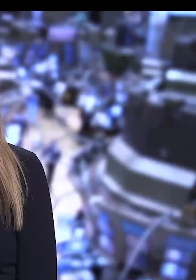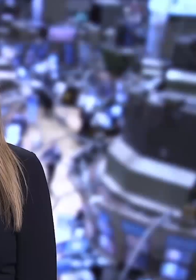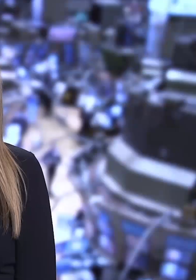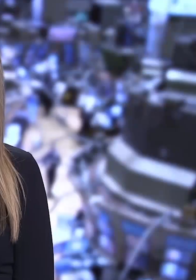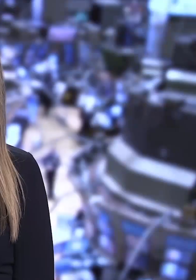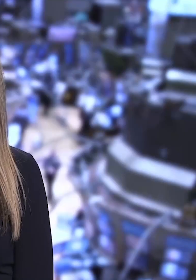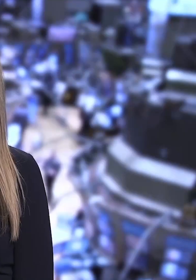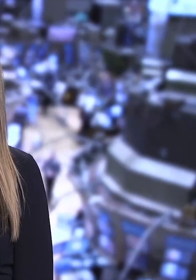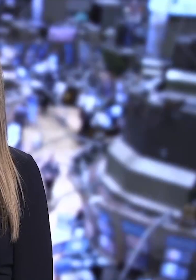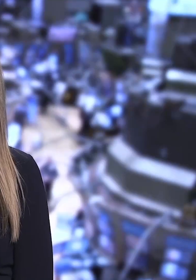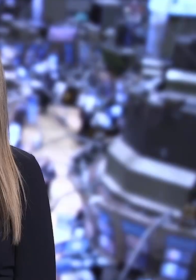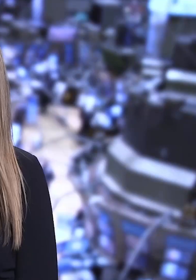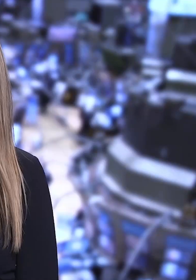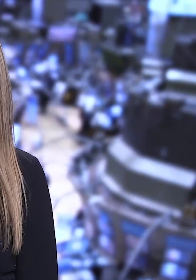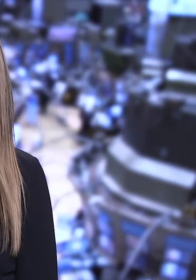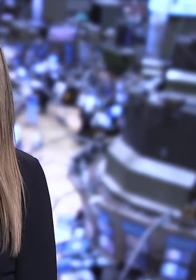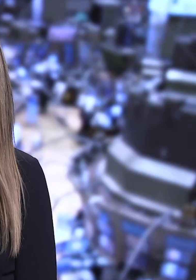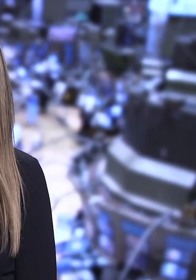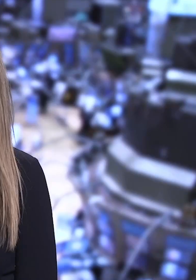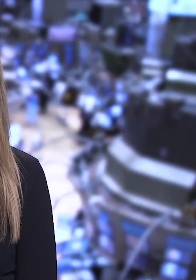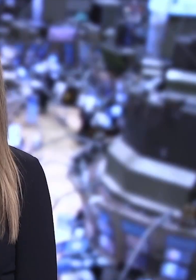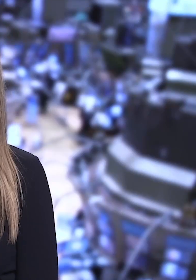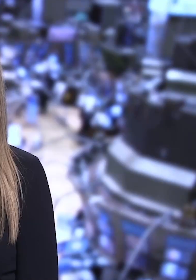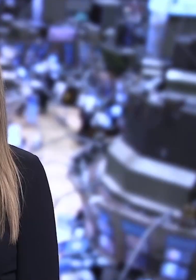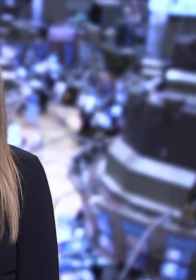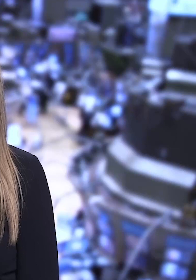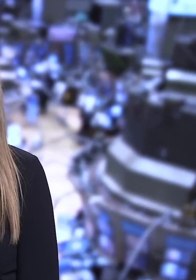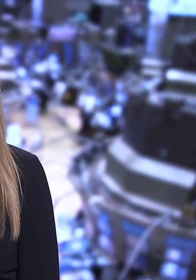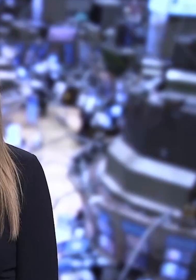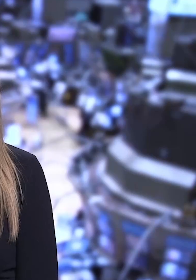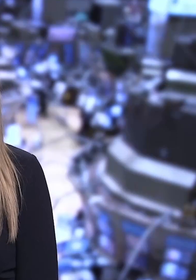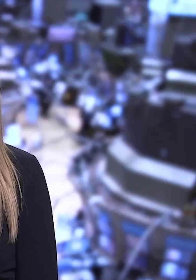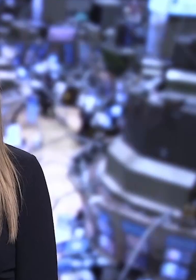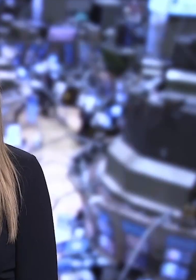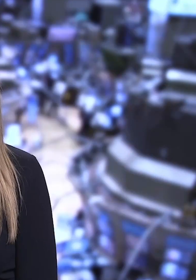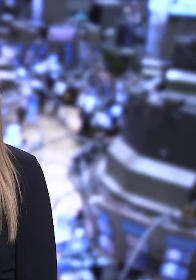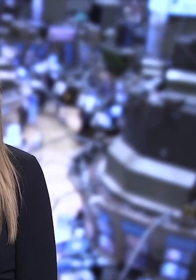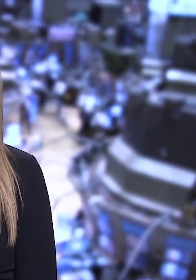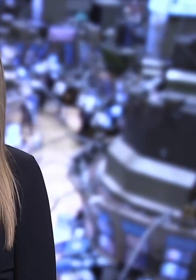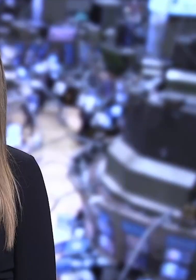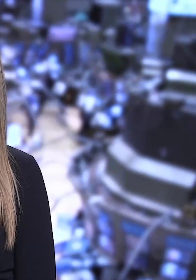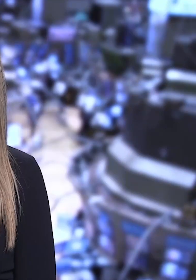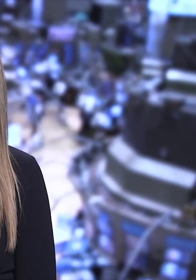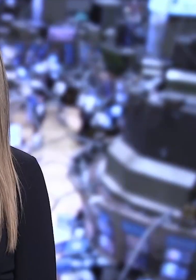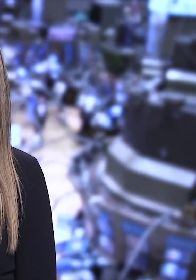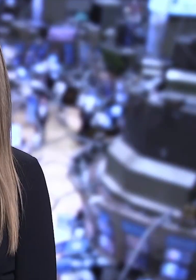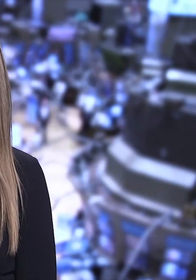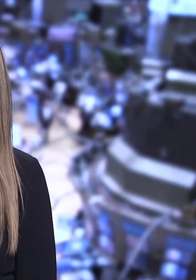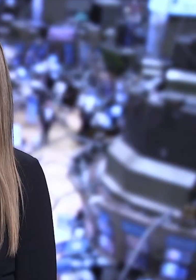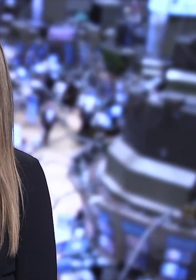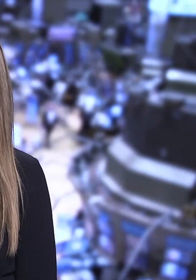On Monday, King Charles III made remarks to Parliament at Westminster Hall. The king remembered his late mother, Queen